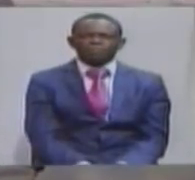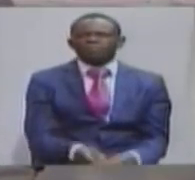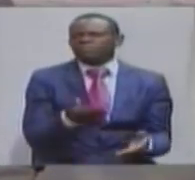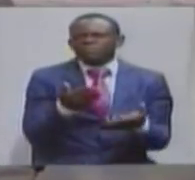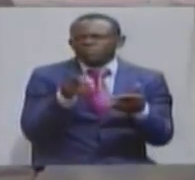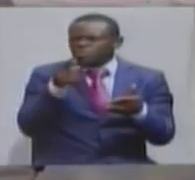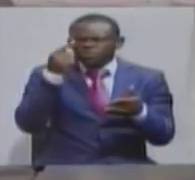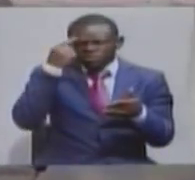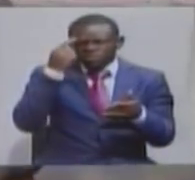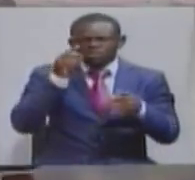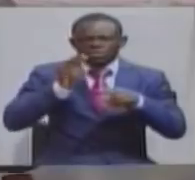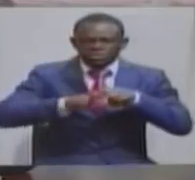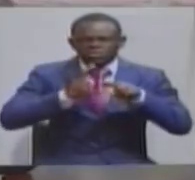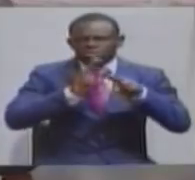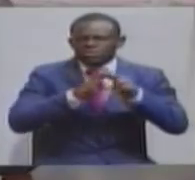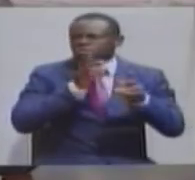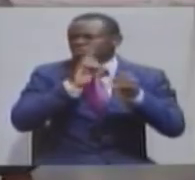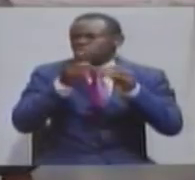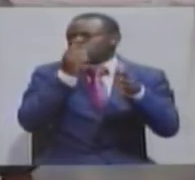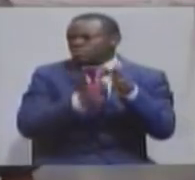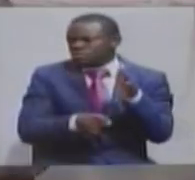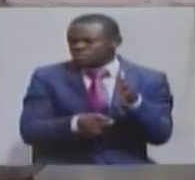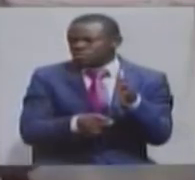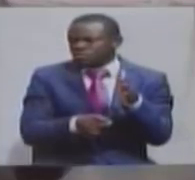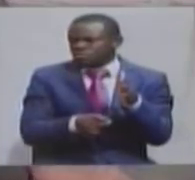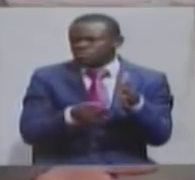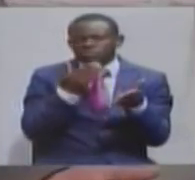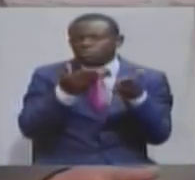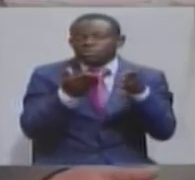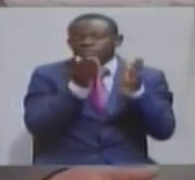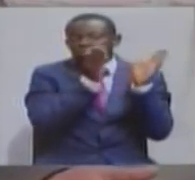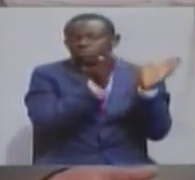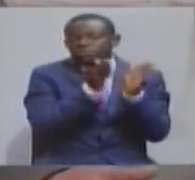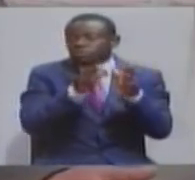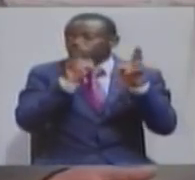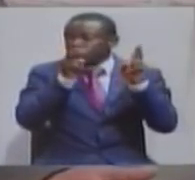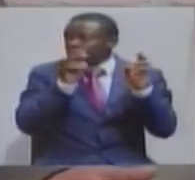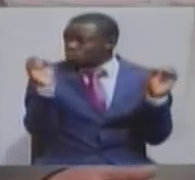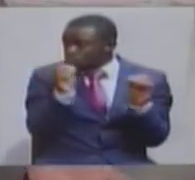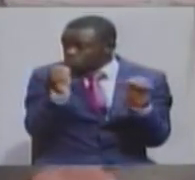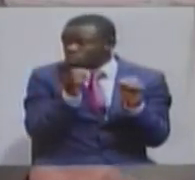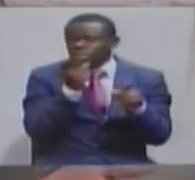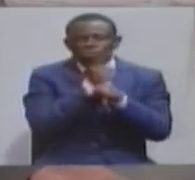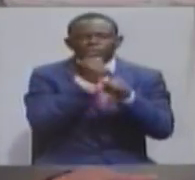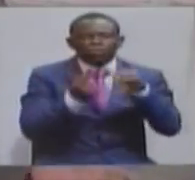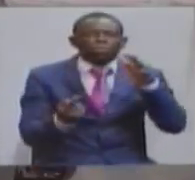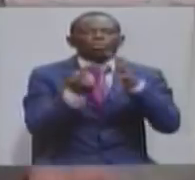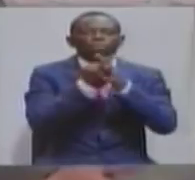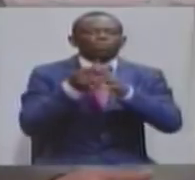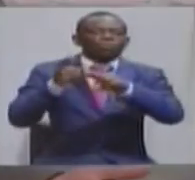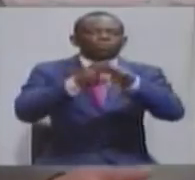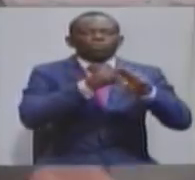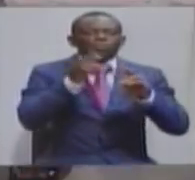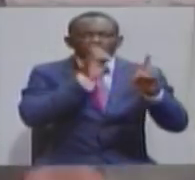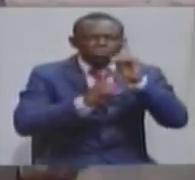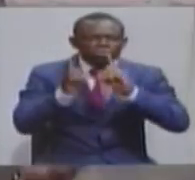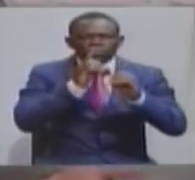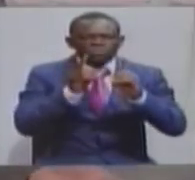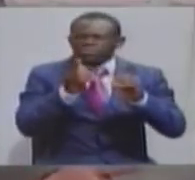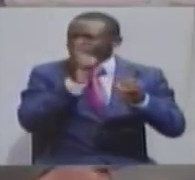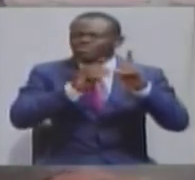start talking about what things should we talk about? No, we already know what things to talk about. Professor Gambari did a good job. He